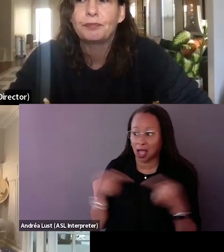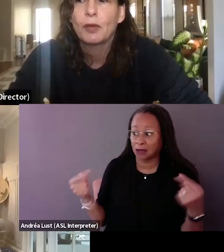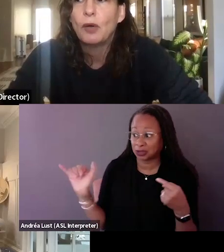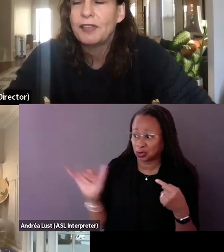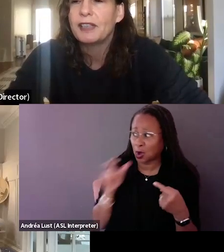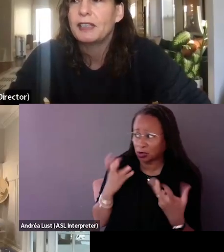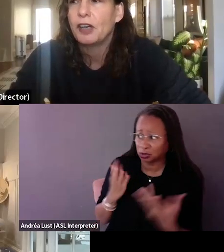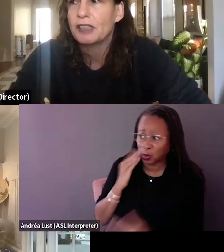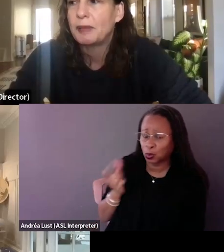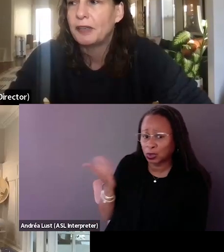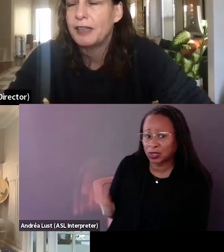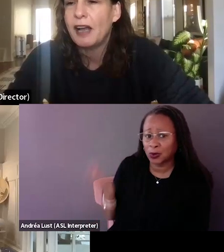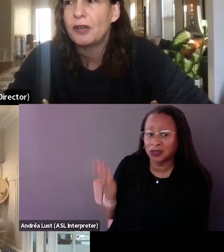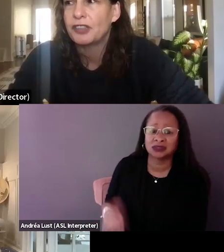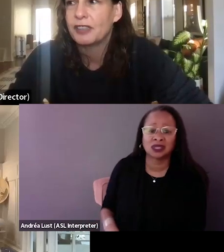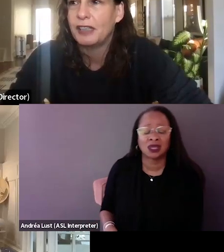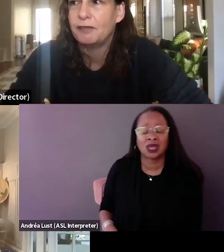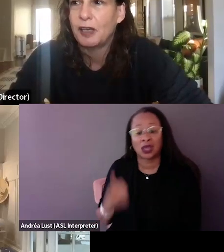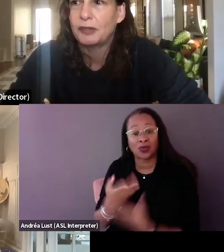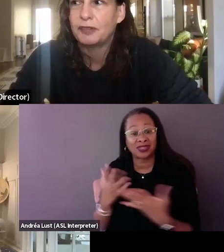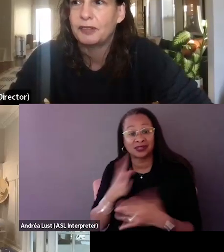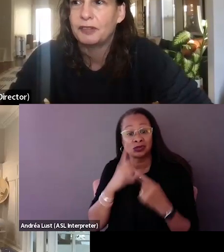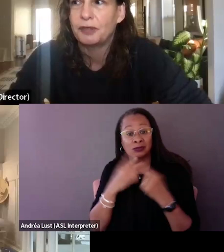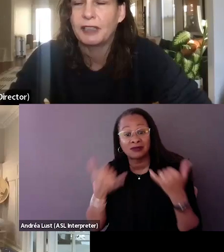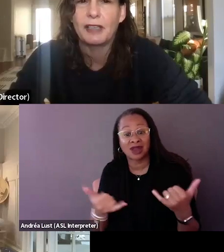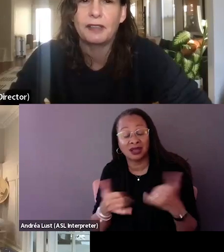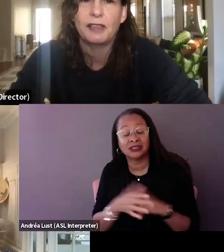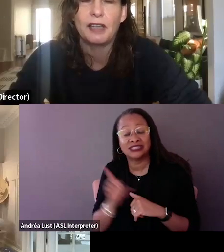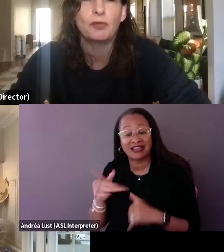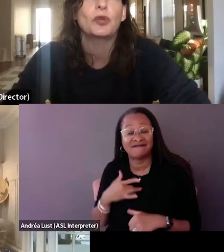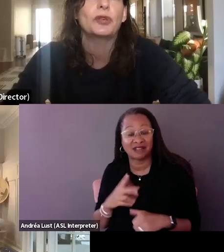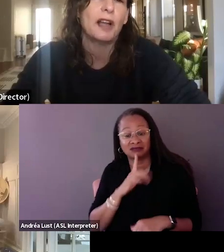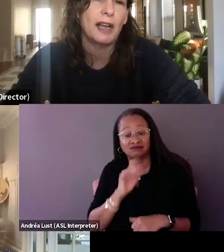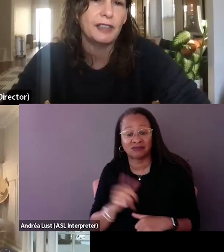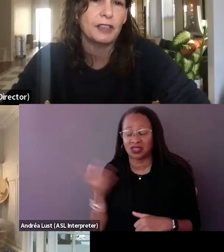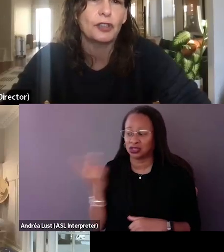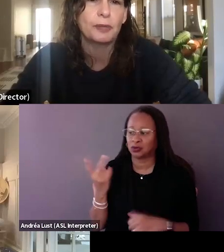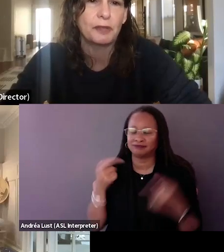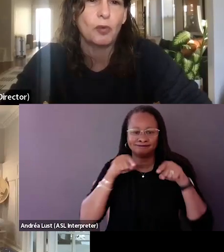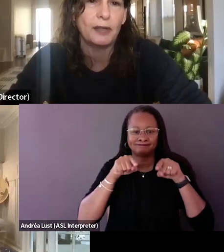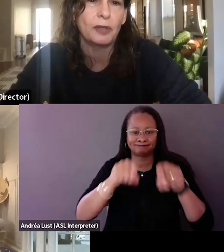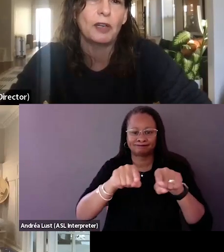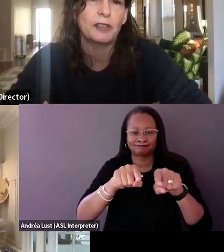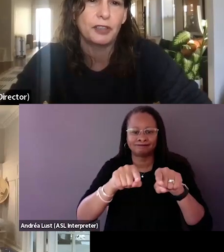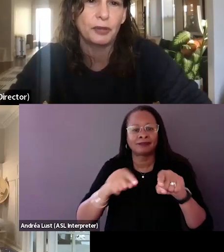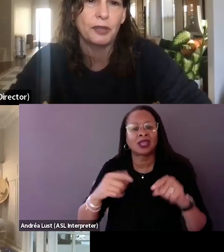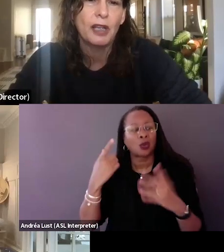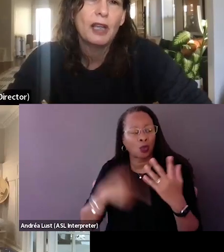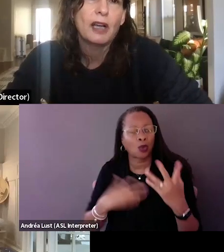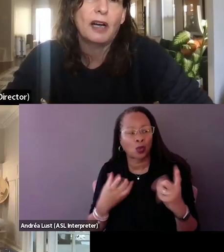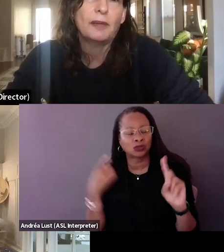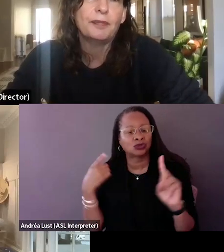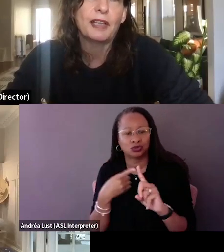And one thing that he talks about now is just that he felt really that he and I were aligned in terms of what we wanted to